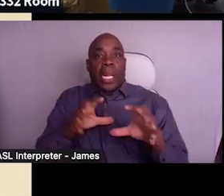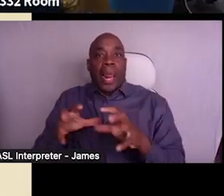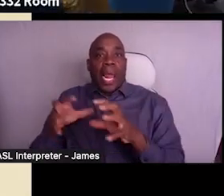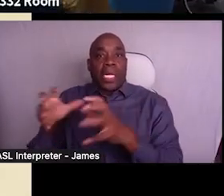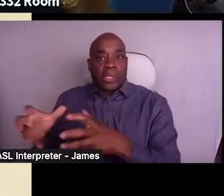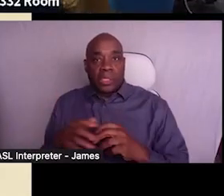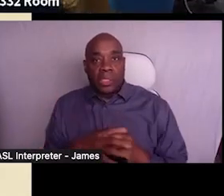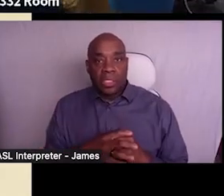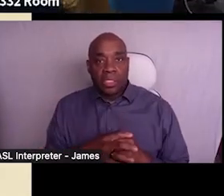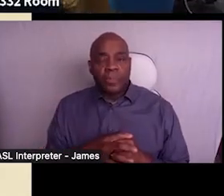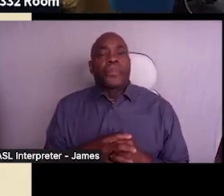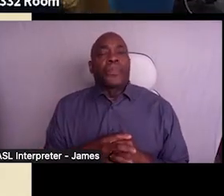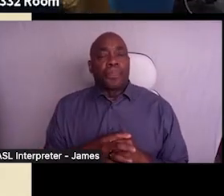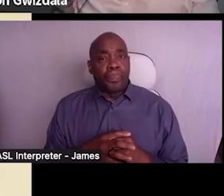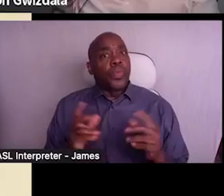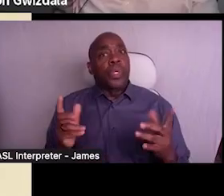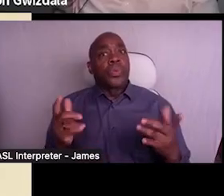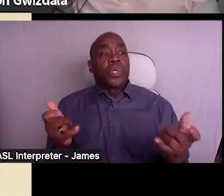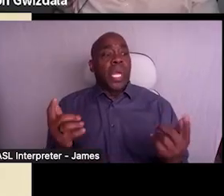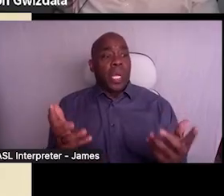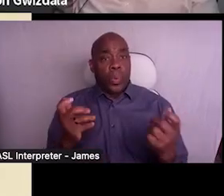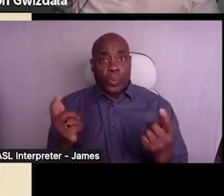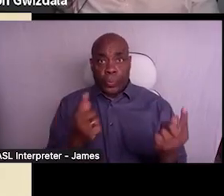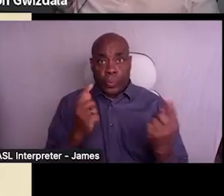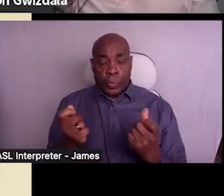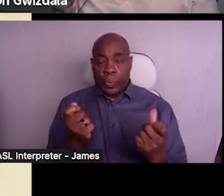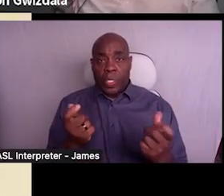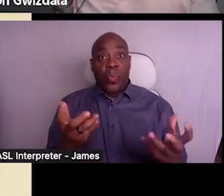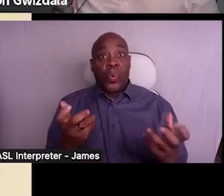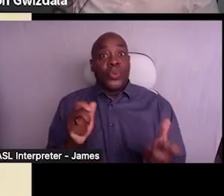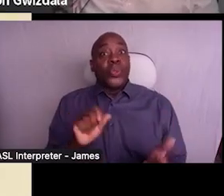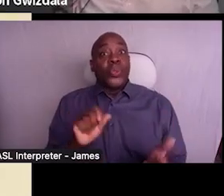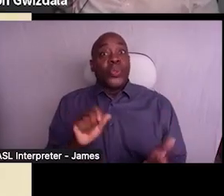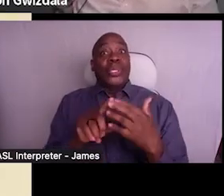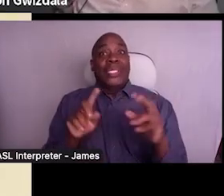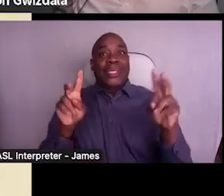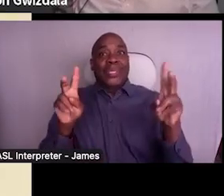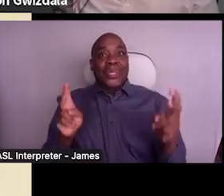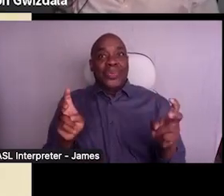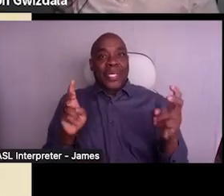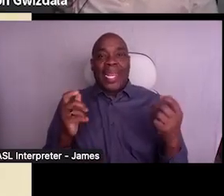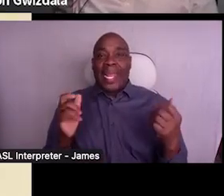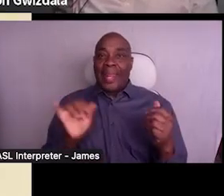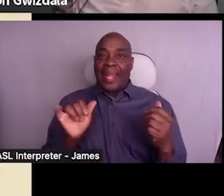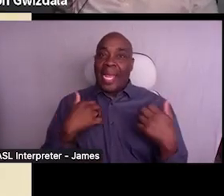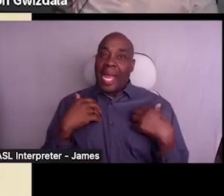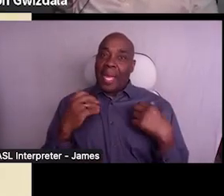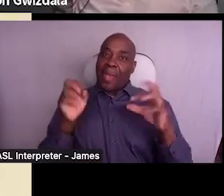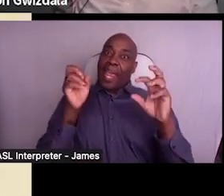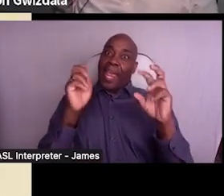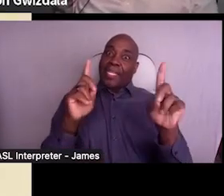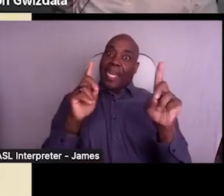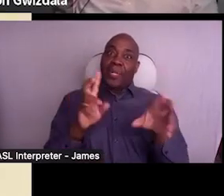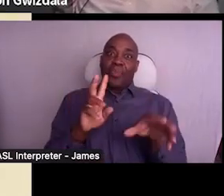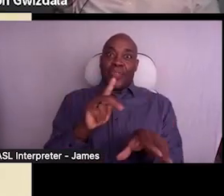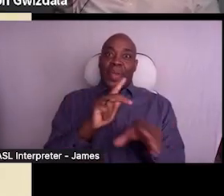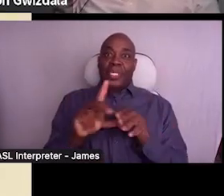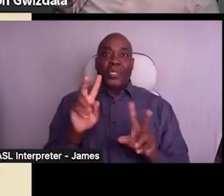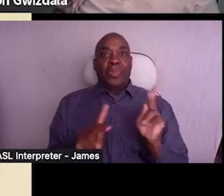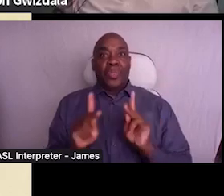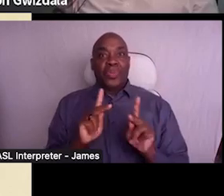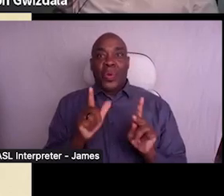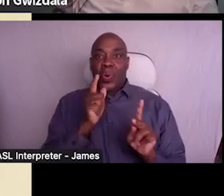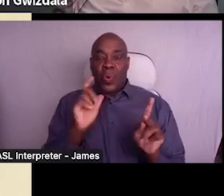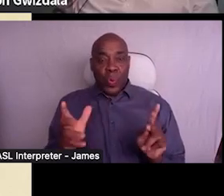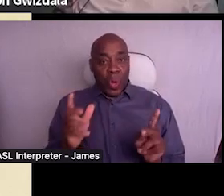So what I want to do is I want to approach this as if I'm educating professionals who are going to